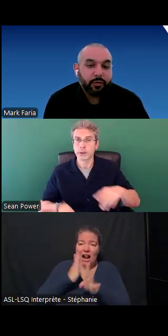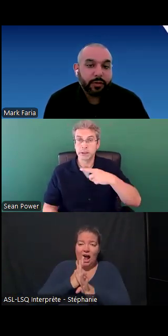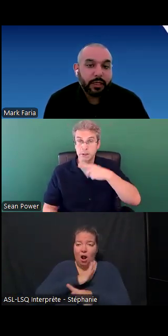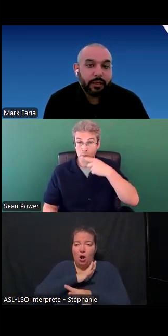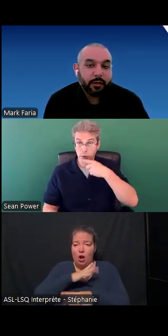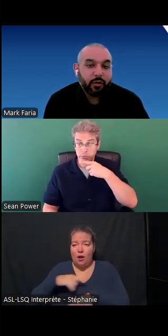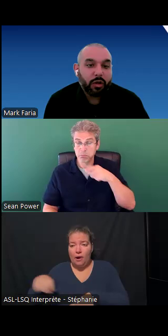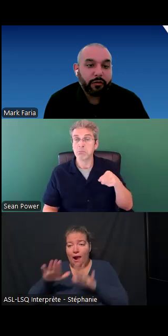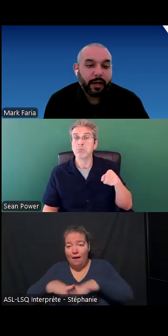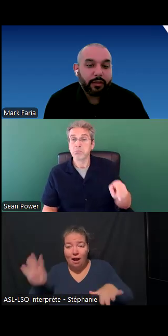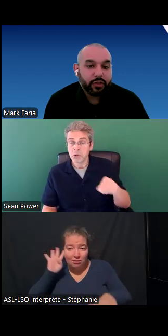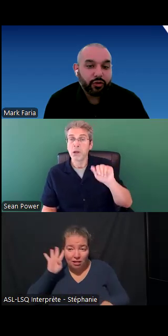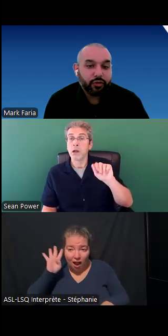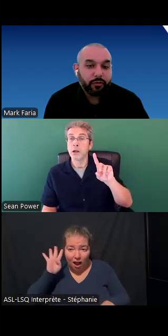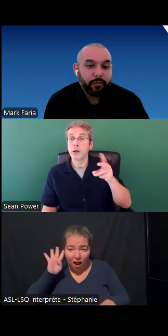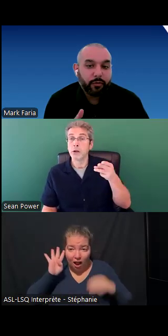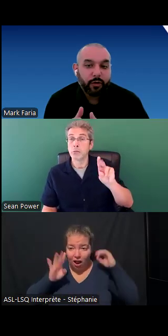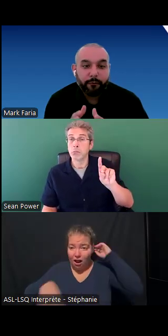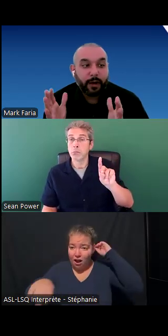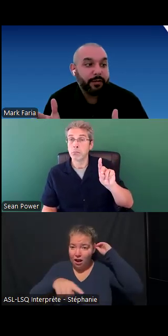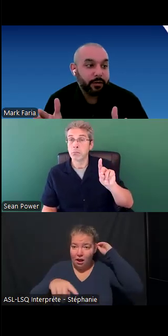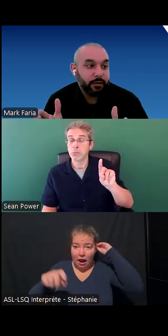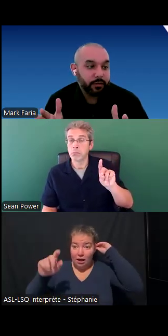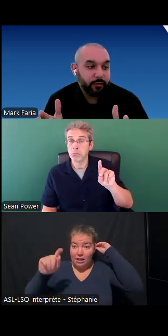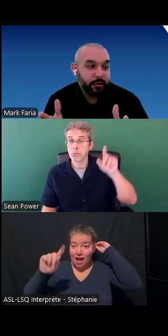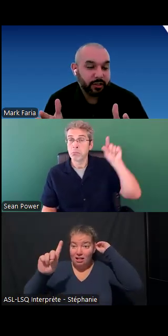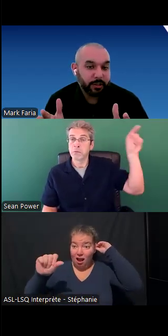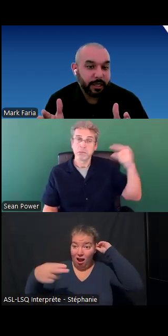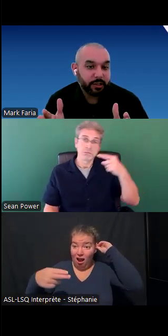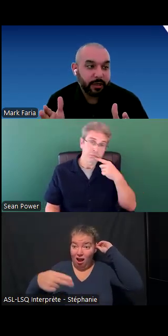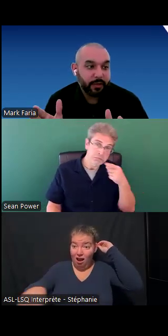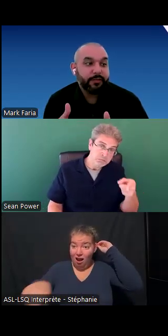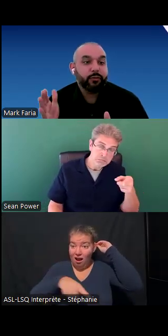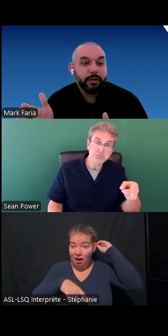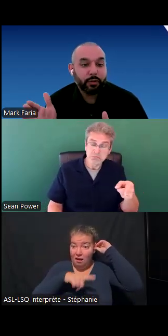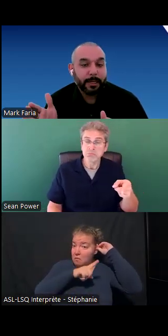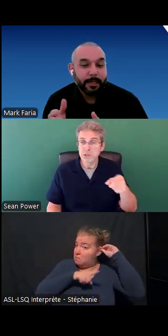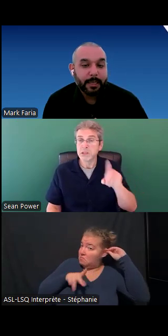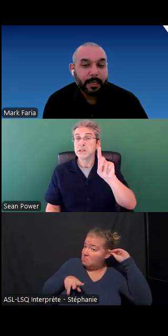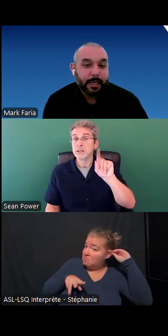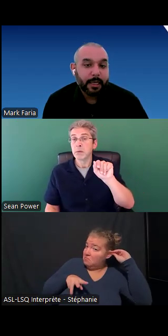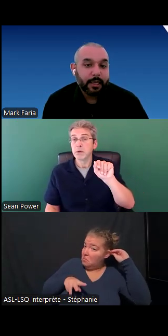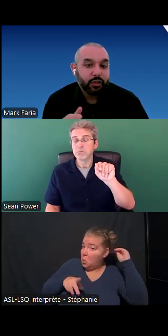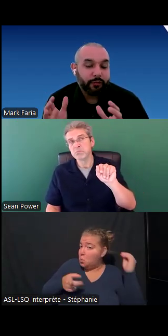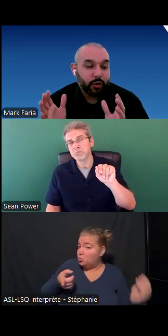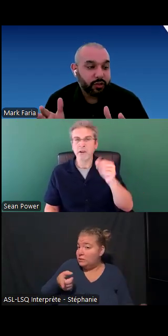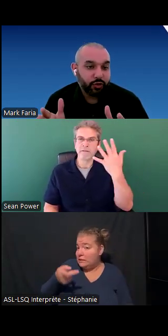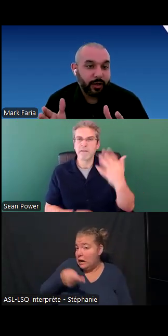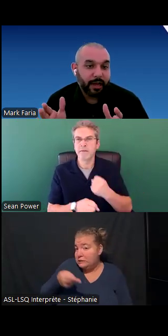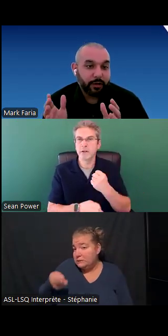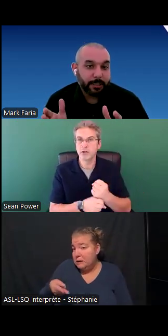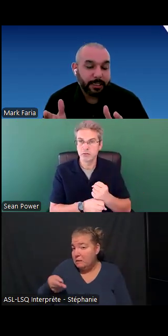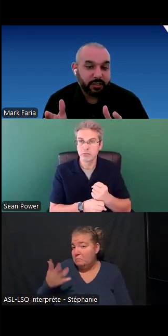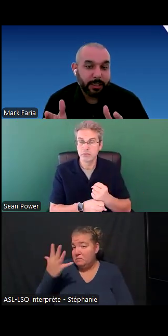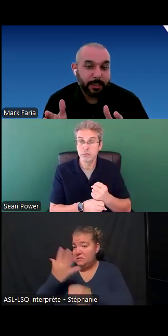might only qualify those children for 5 years for the disability tax credit, and then they have to reapply. So if those children